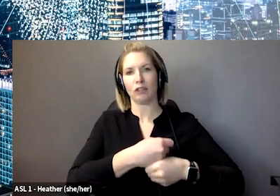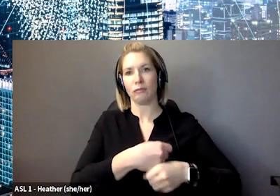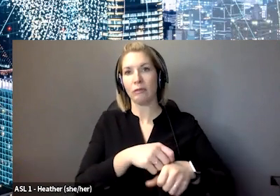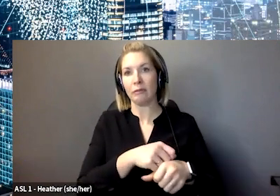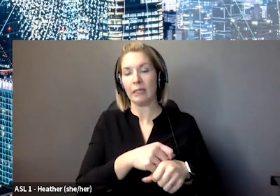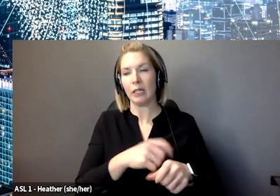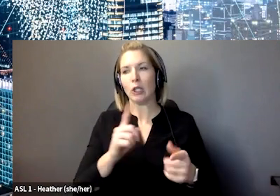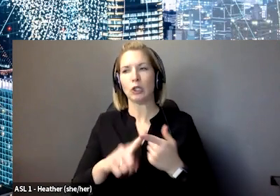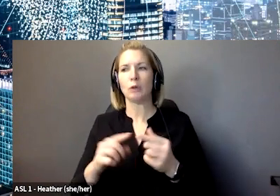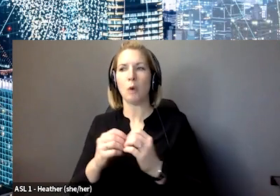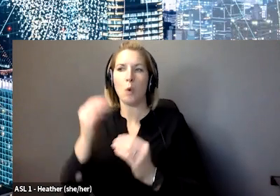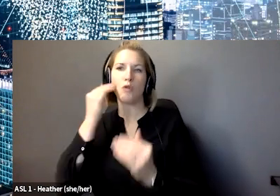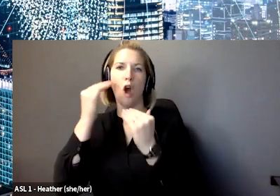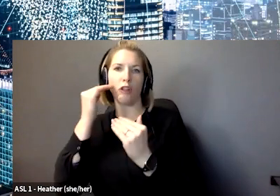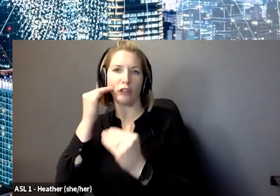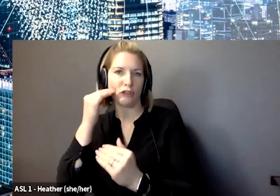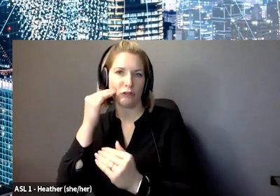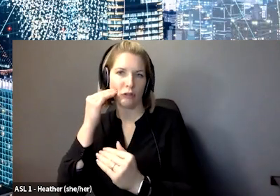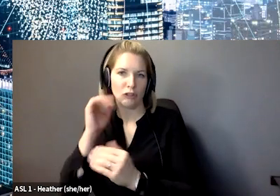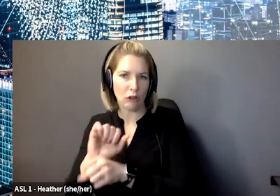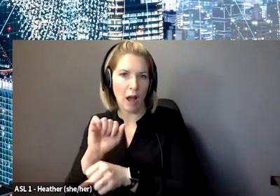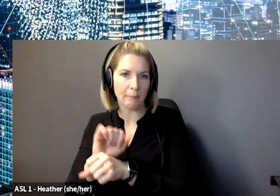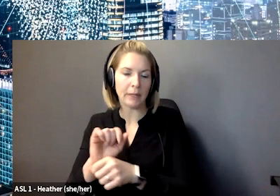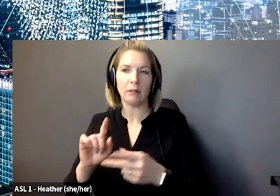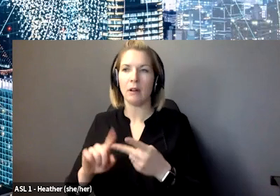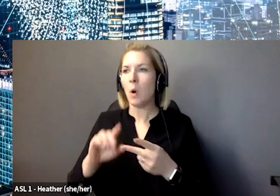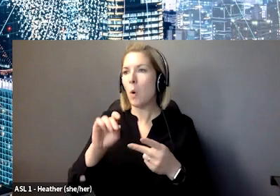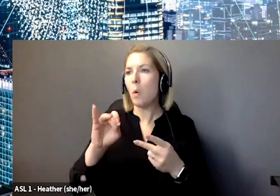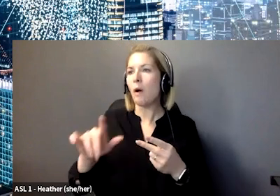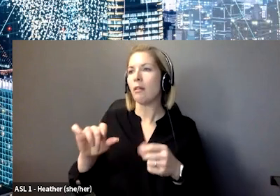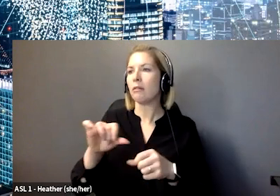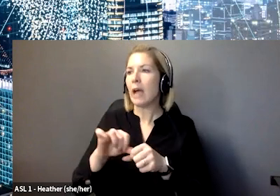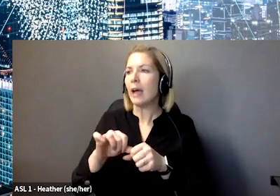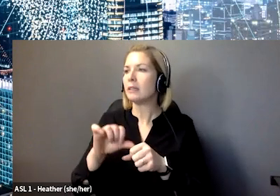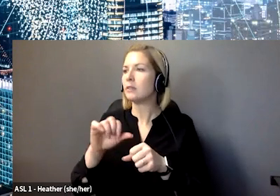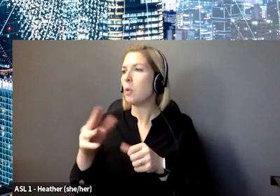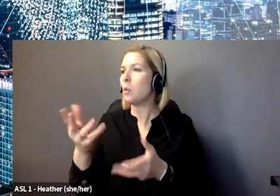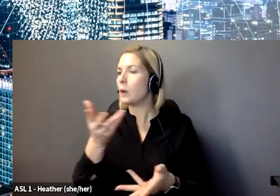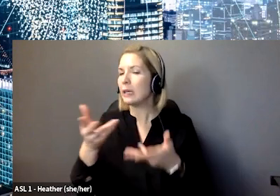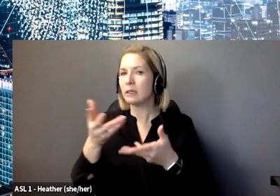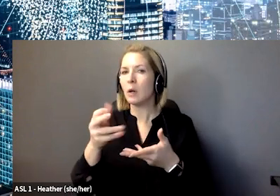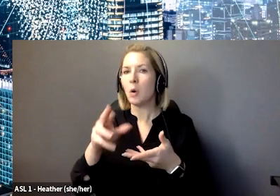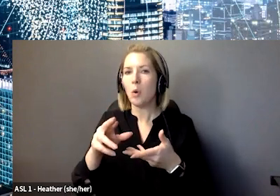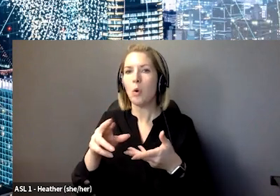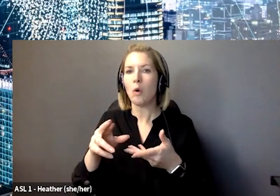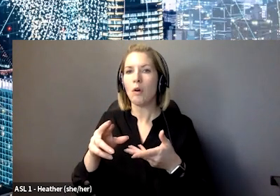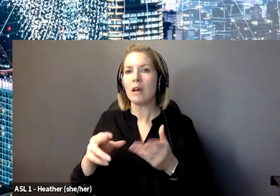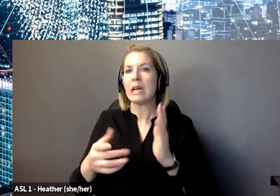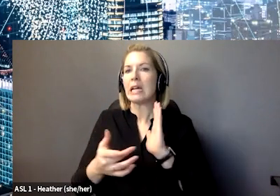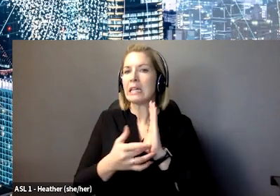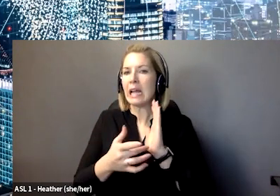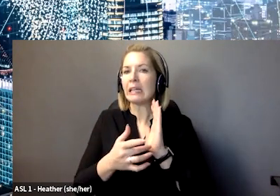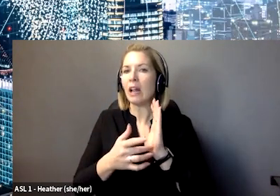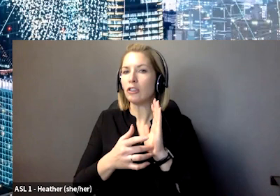Canada, the growing offshoring of work, the growth in non-standard work arrangements, like the growth in gig work. These